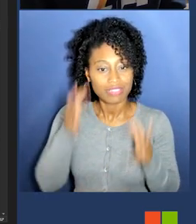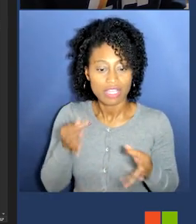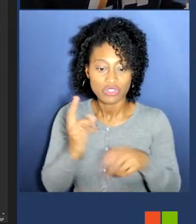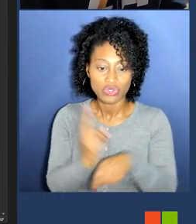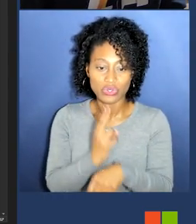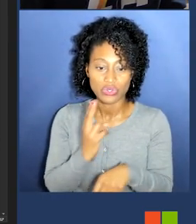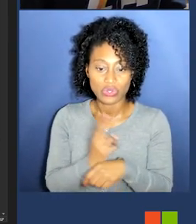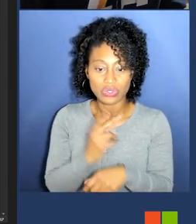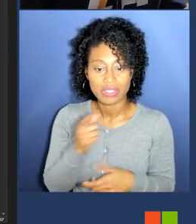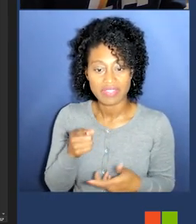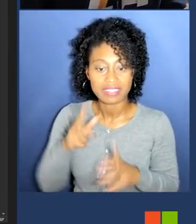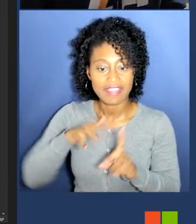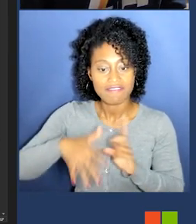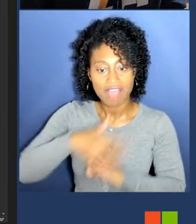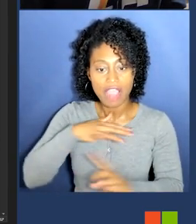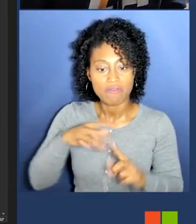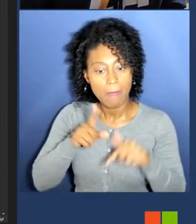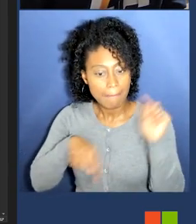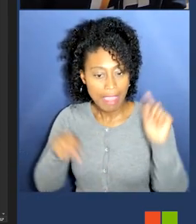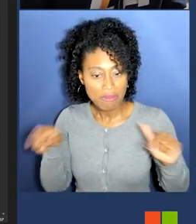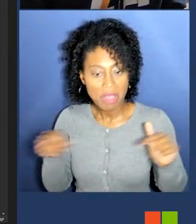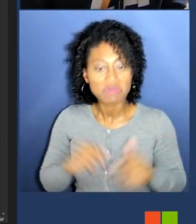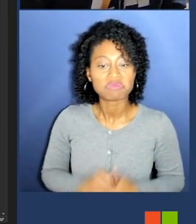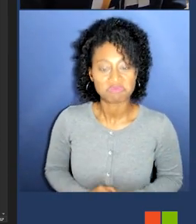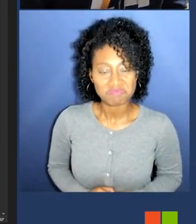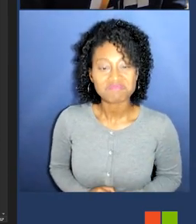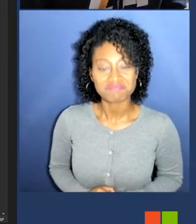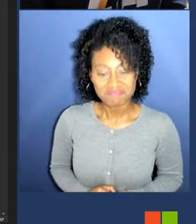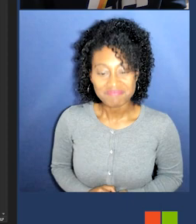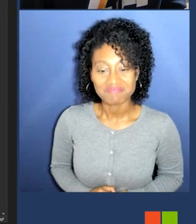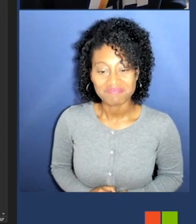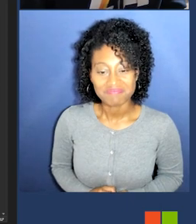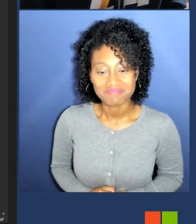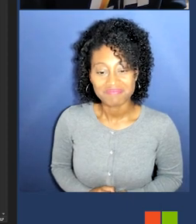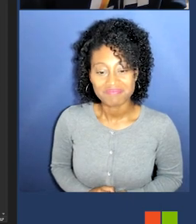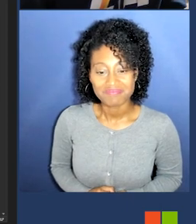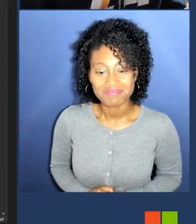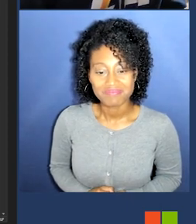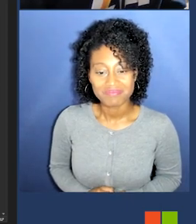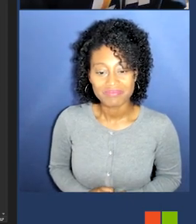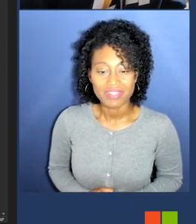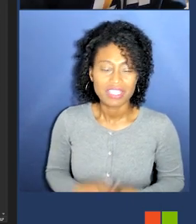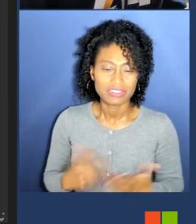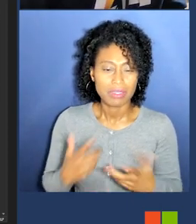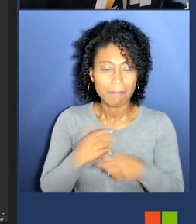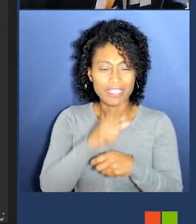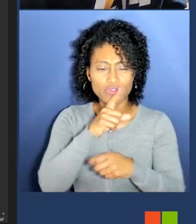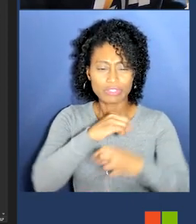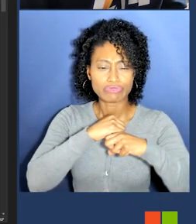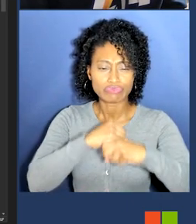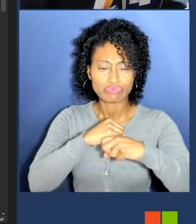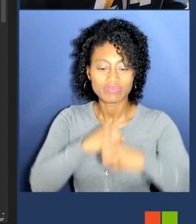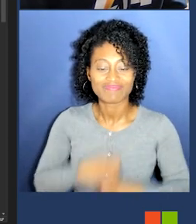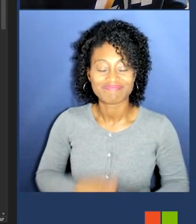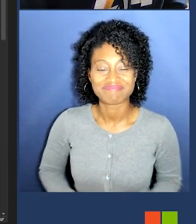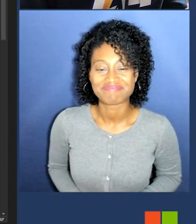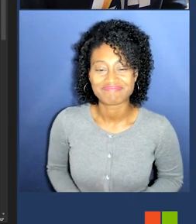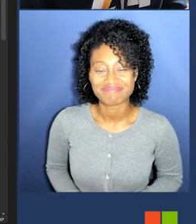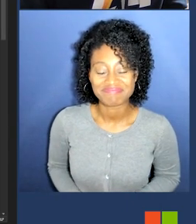this in environment variables, or pull this from environment variables to make it a little bit more secure.